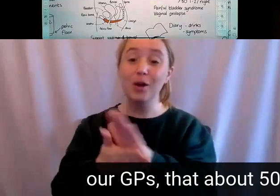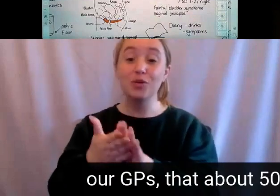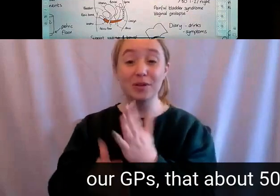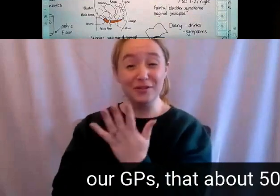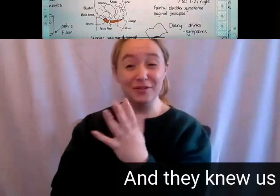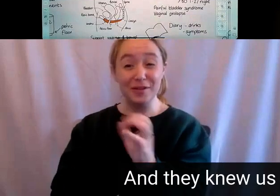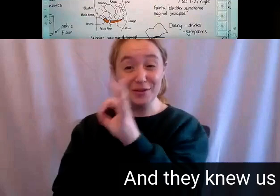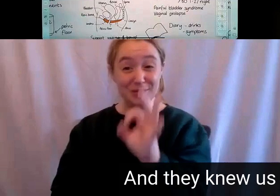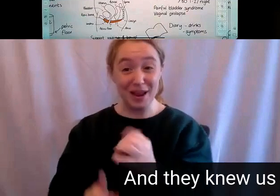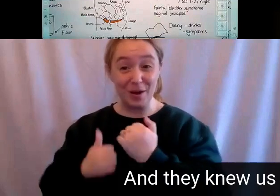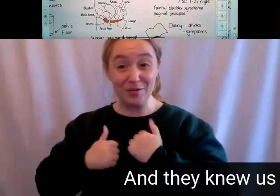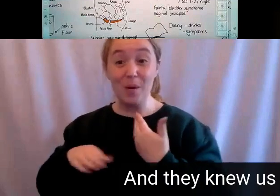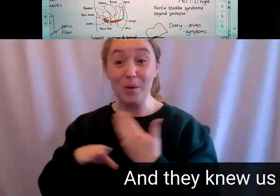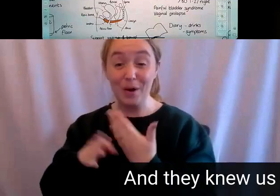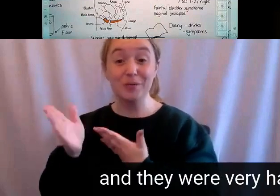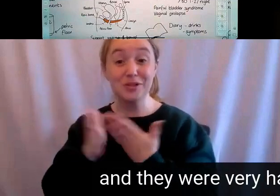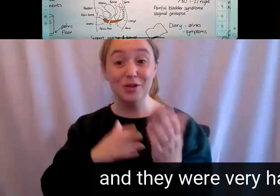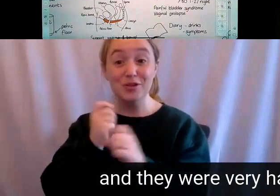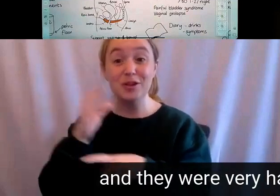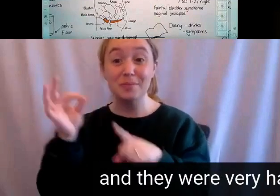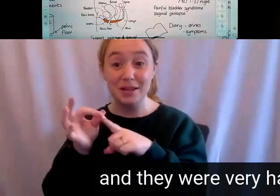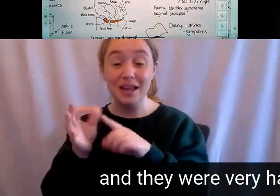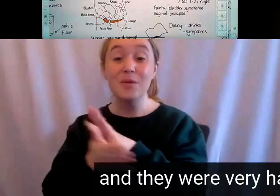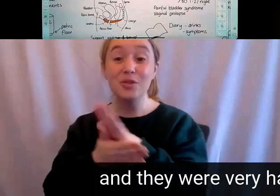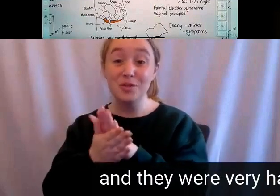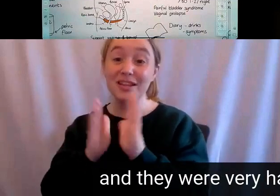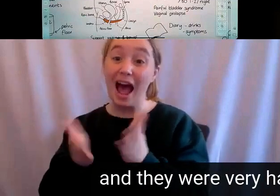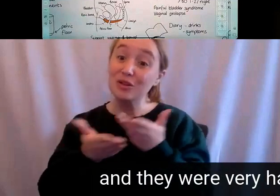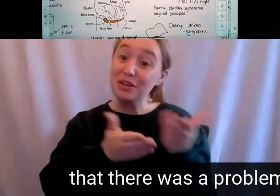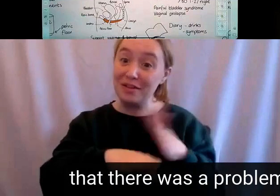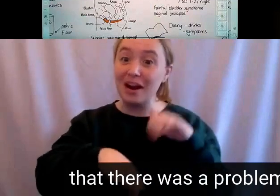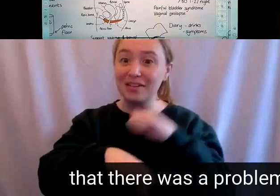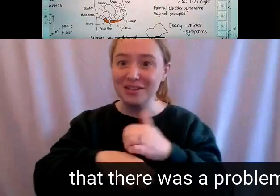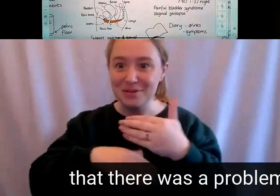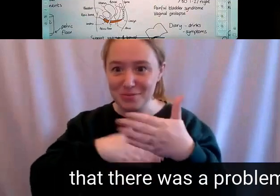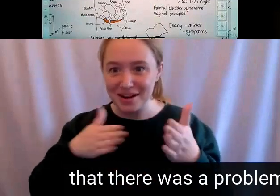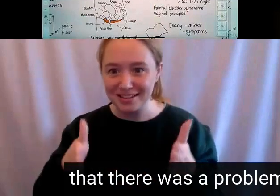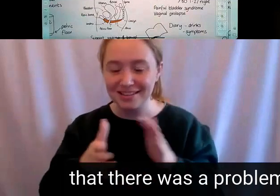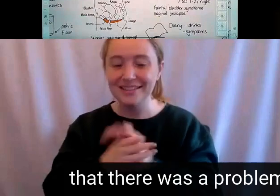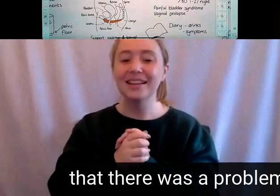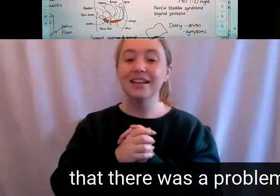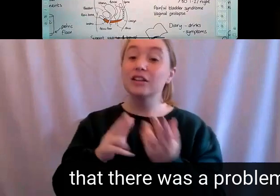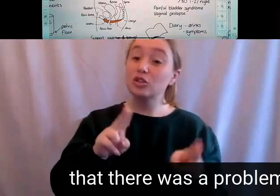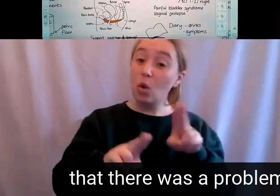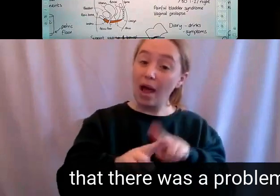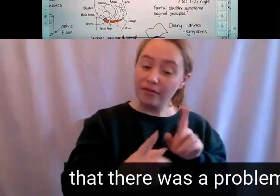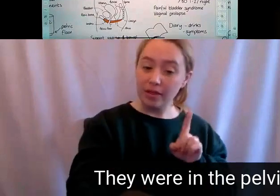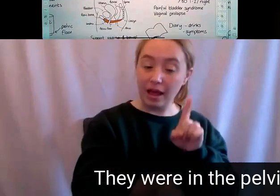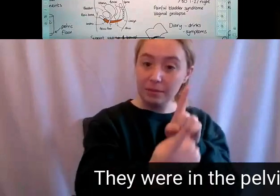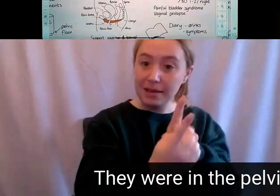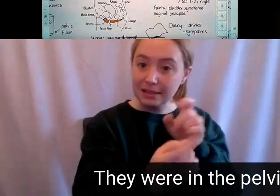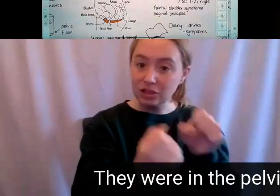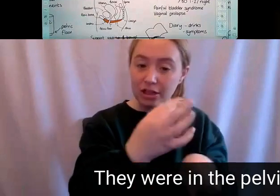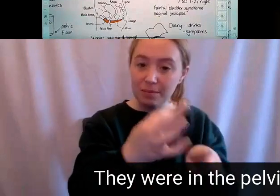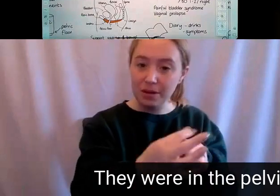GPs. And they knew us and we knew them, and they were very happy if anybody hinted that there was a problem with their undercarriage. They